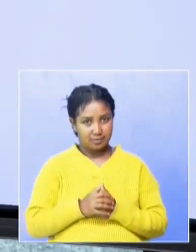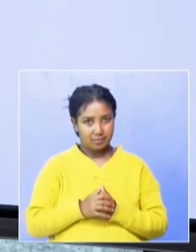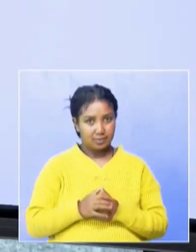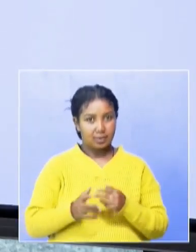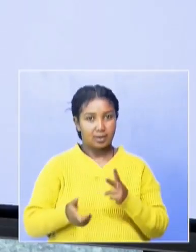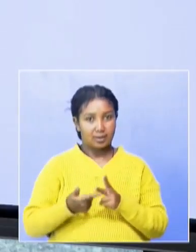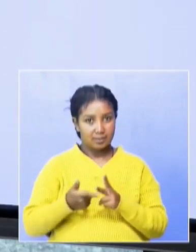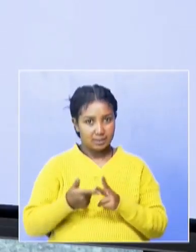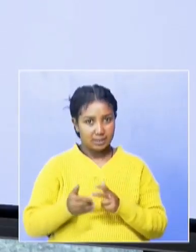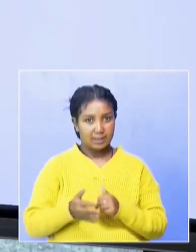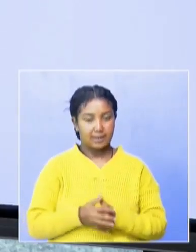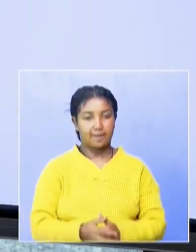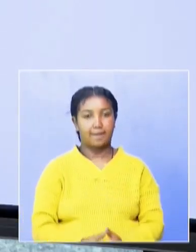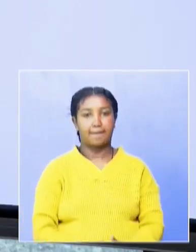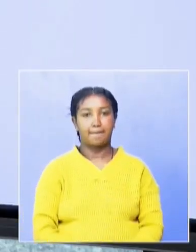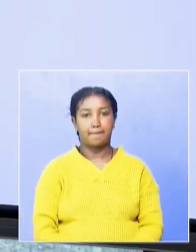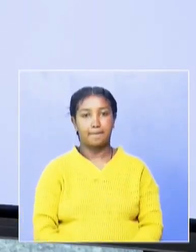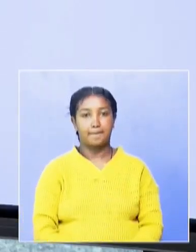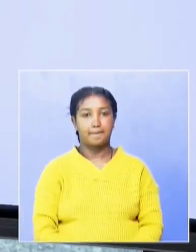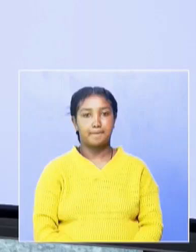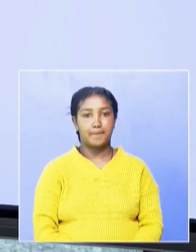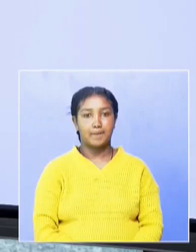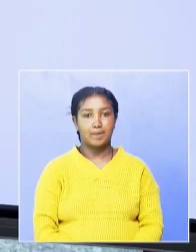Number 3.